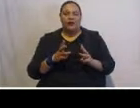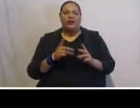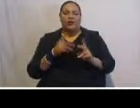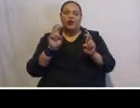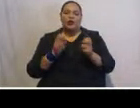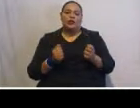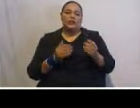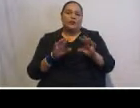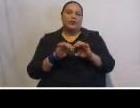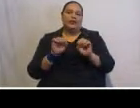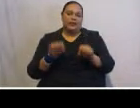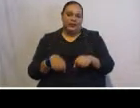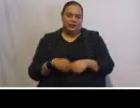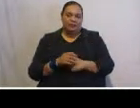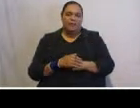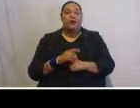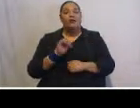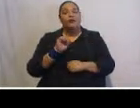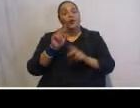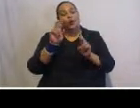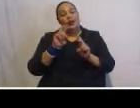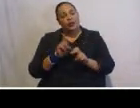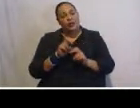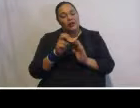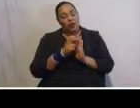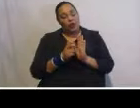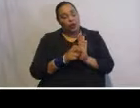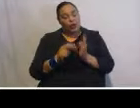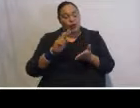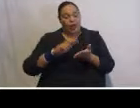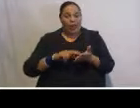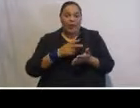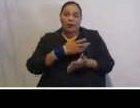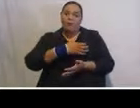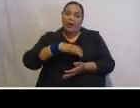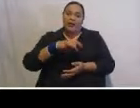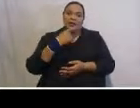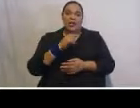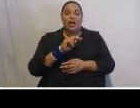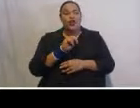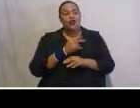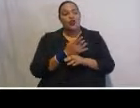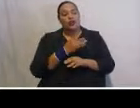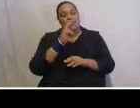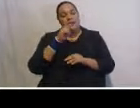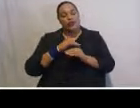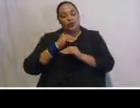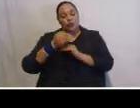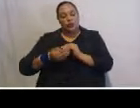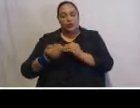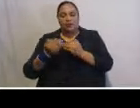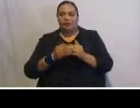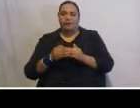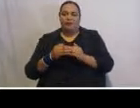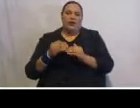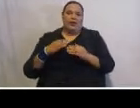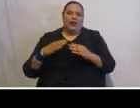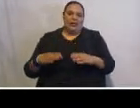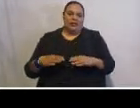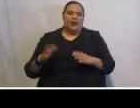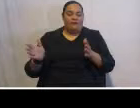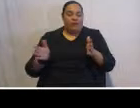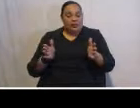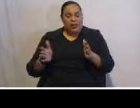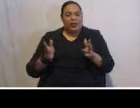supply system. The Electricity Regulation Act mandates NERSA safeguarding the needs of customers and